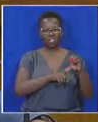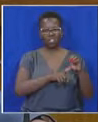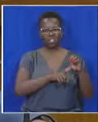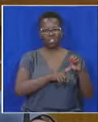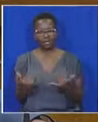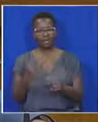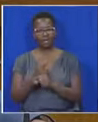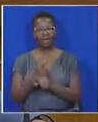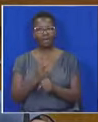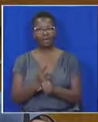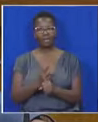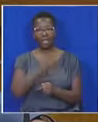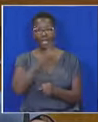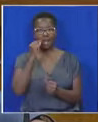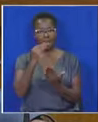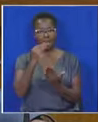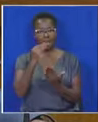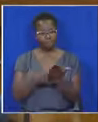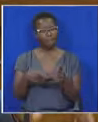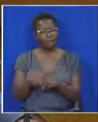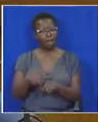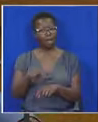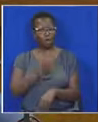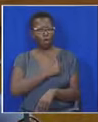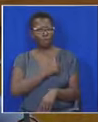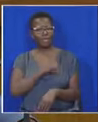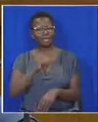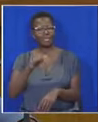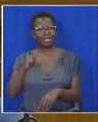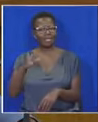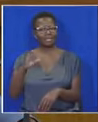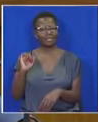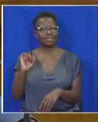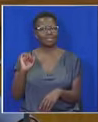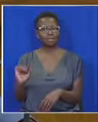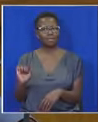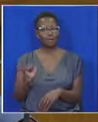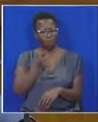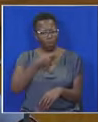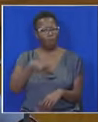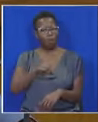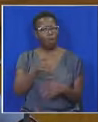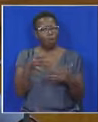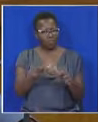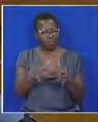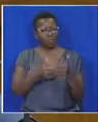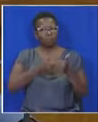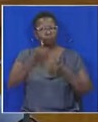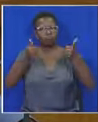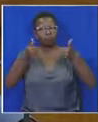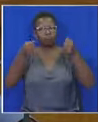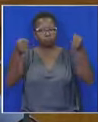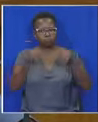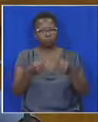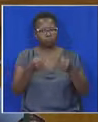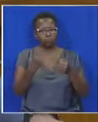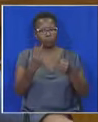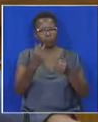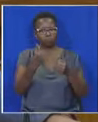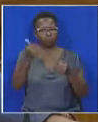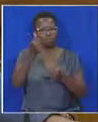consider these deployed cadres, all of whom hold senior political office and two of whom have no